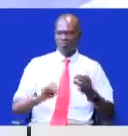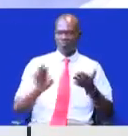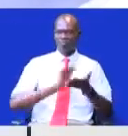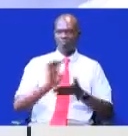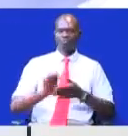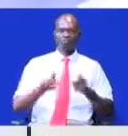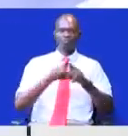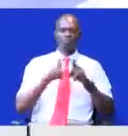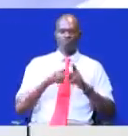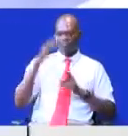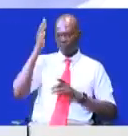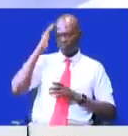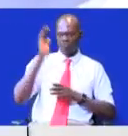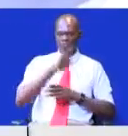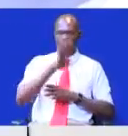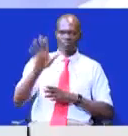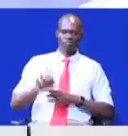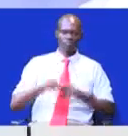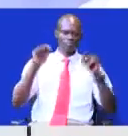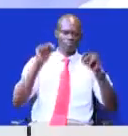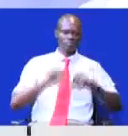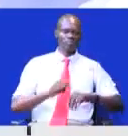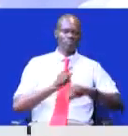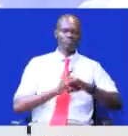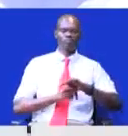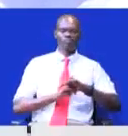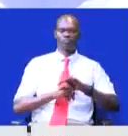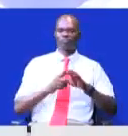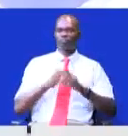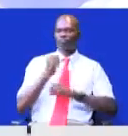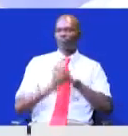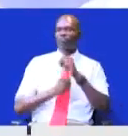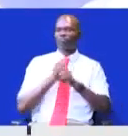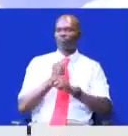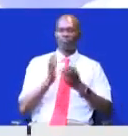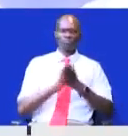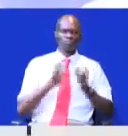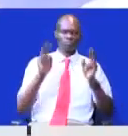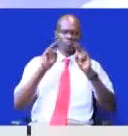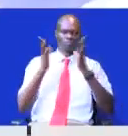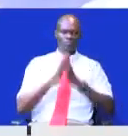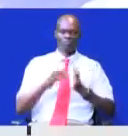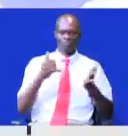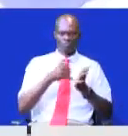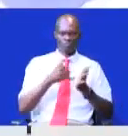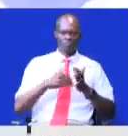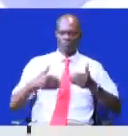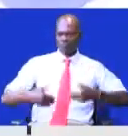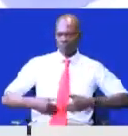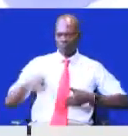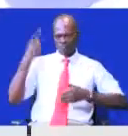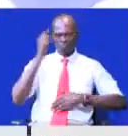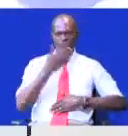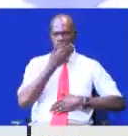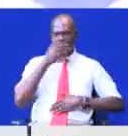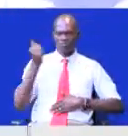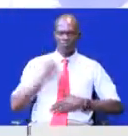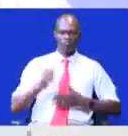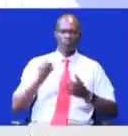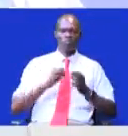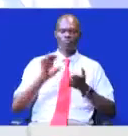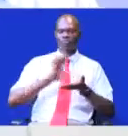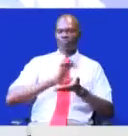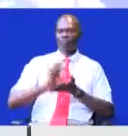aware, this year's event theme is engaging the youth for a better urban